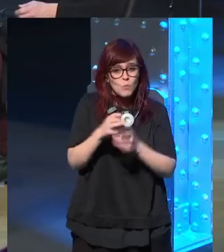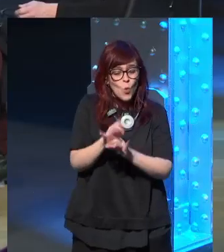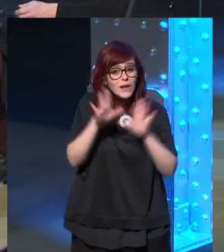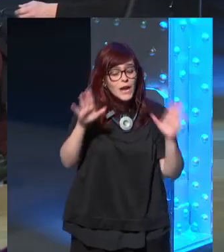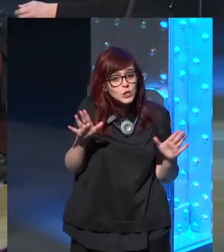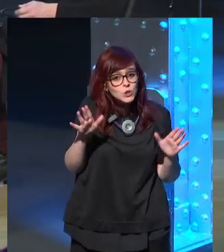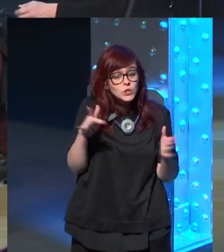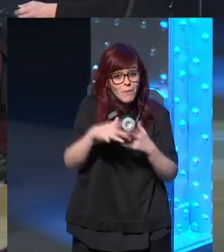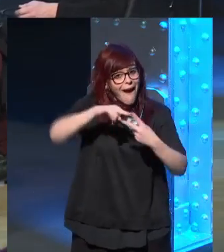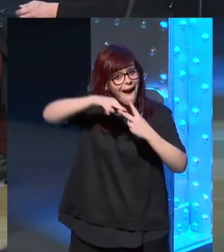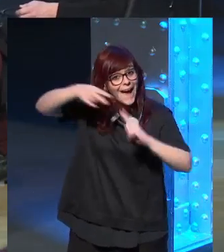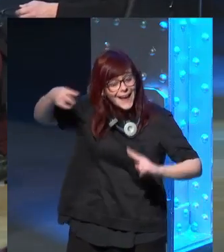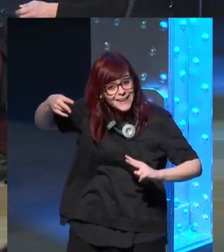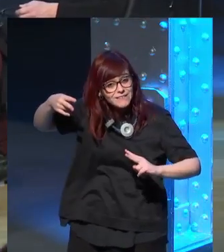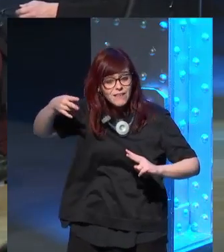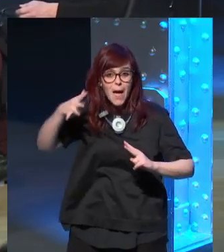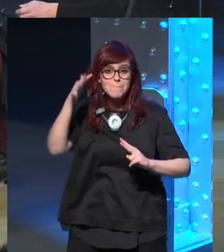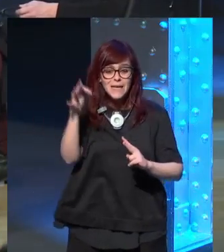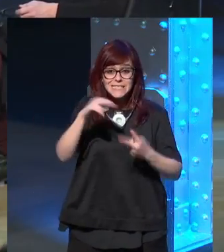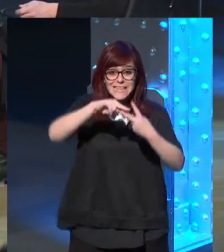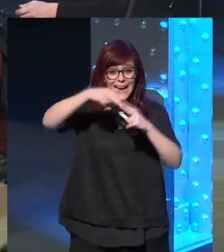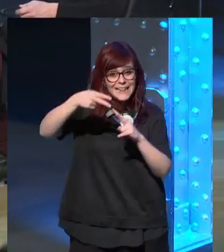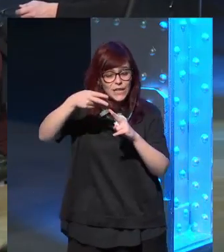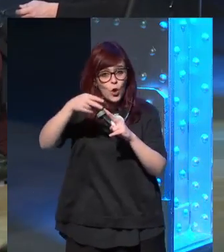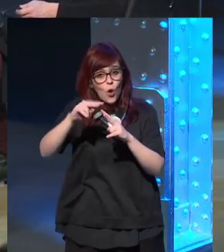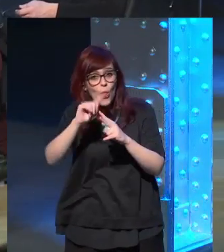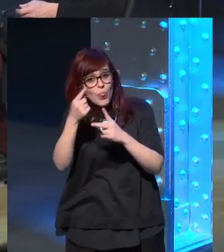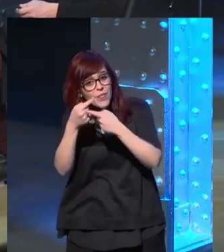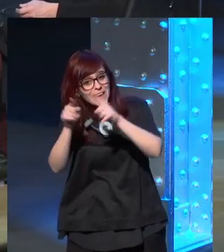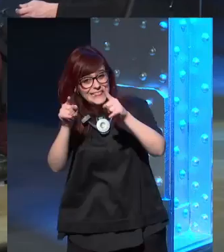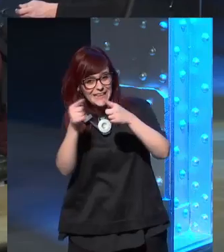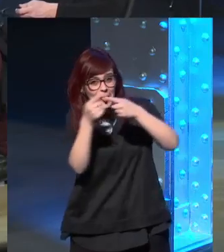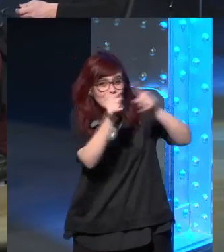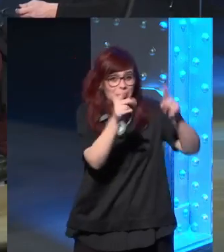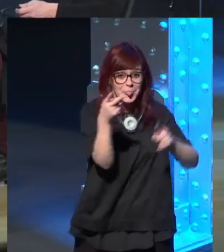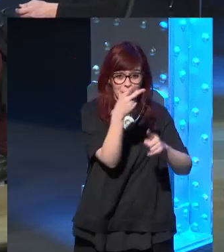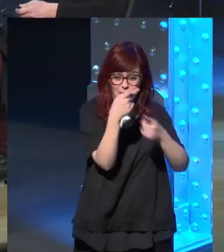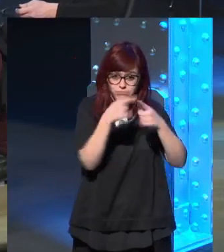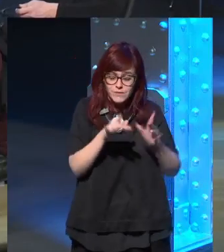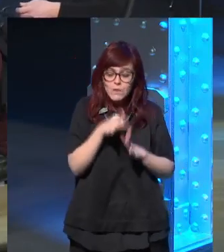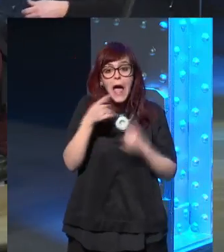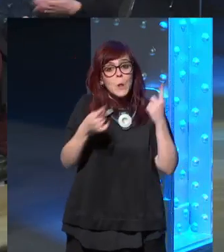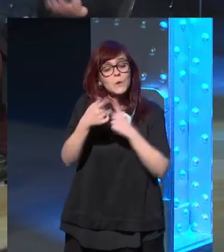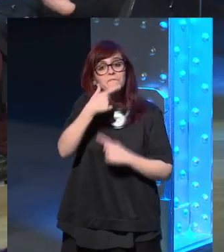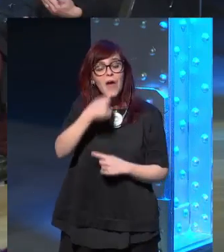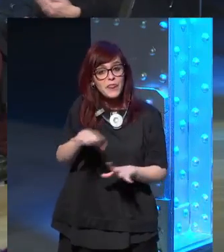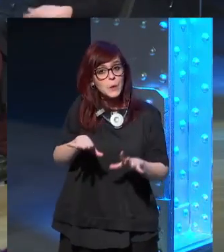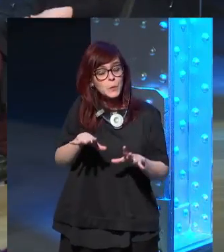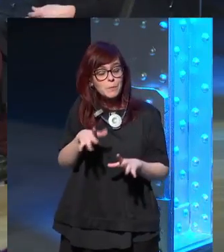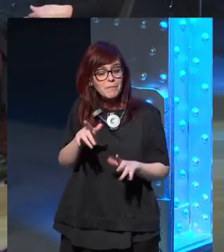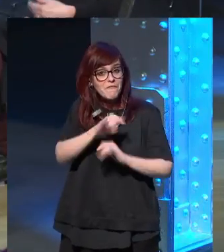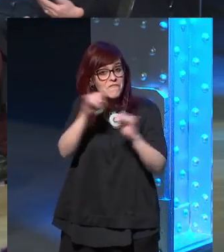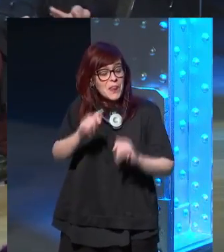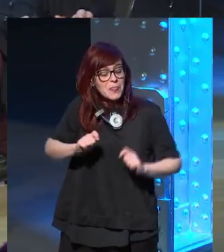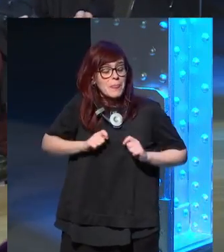variation. So it is easier for some people to be happy than for others. But obviously we are